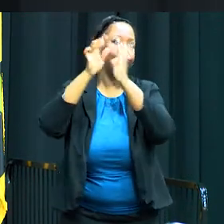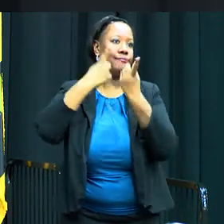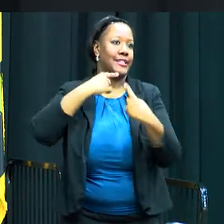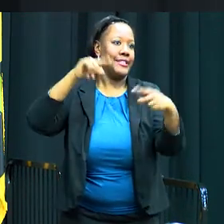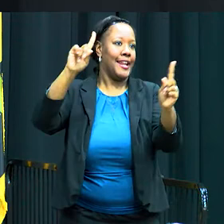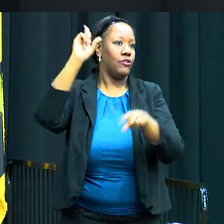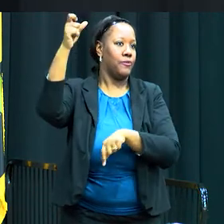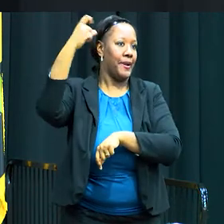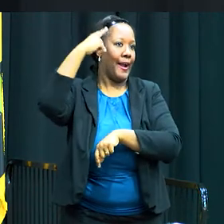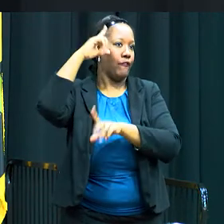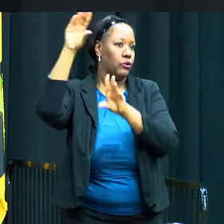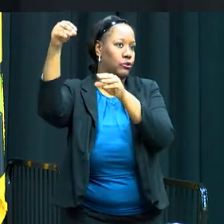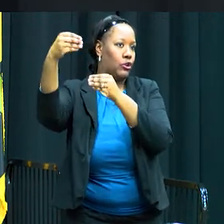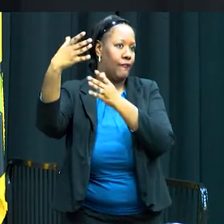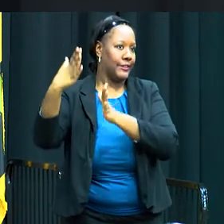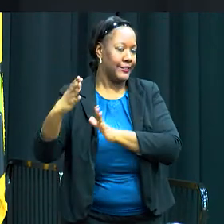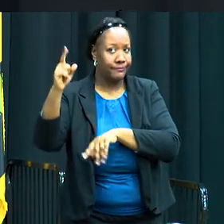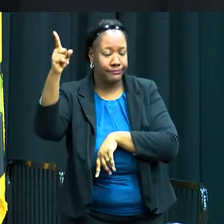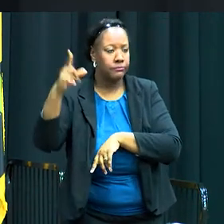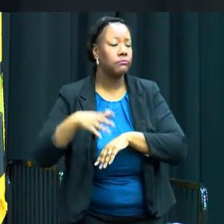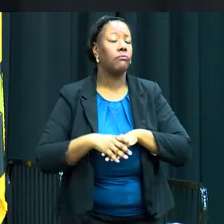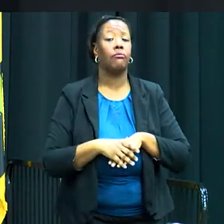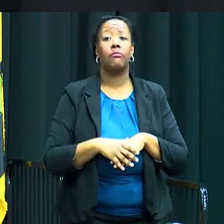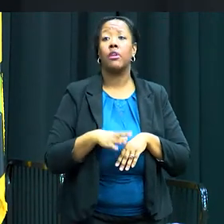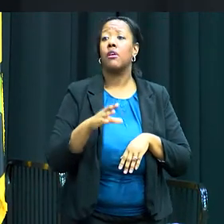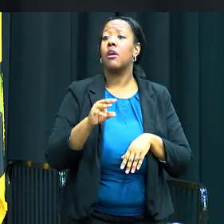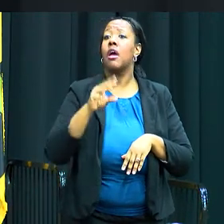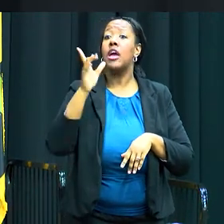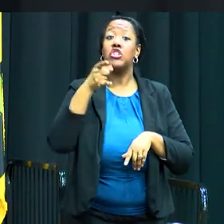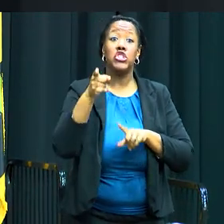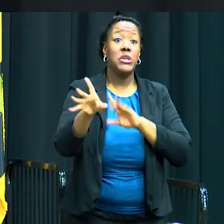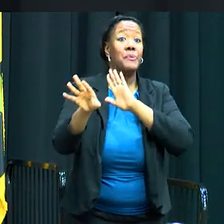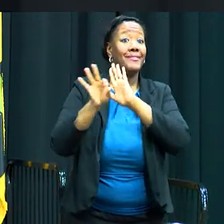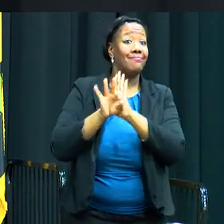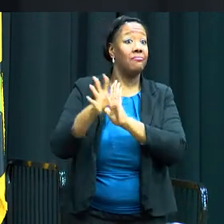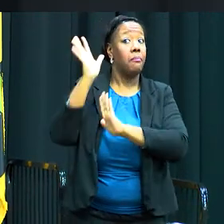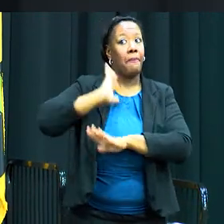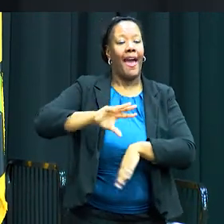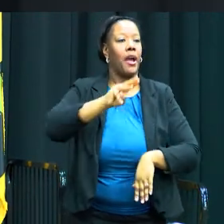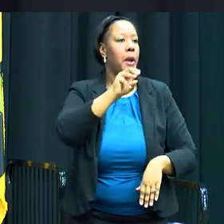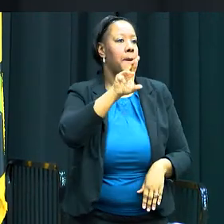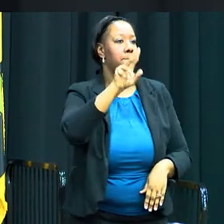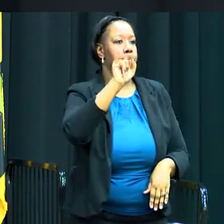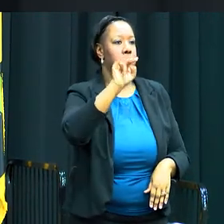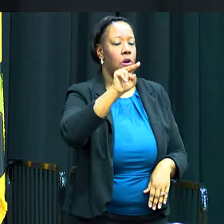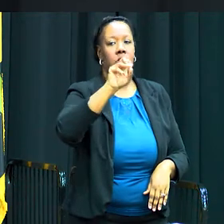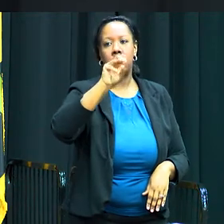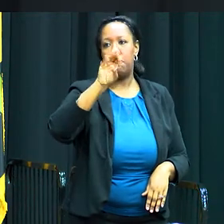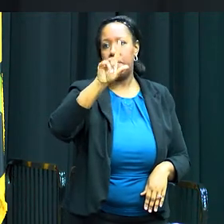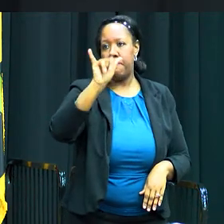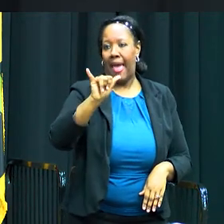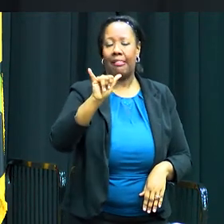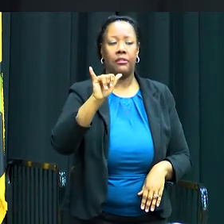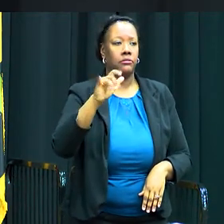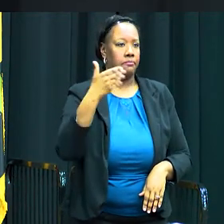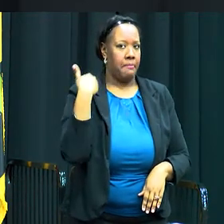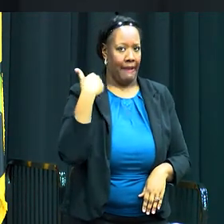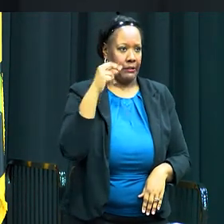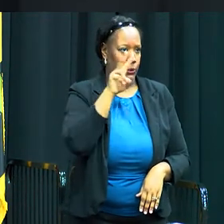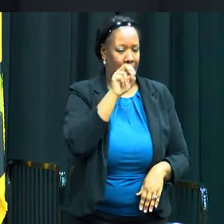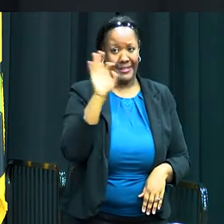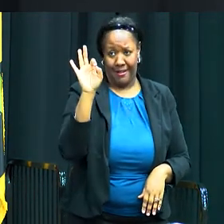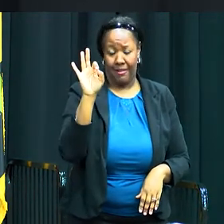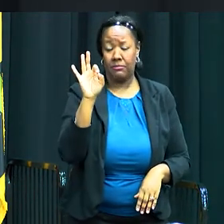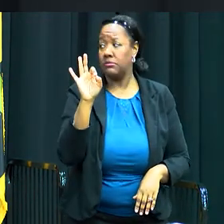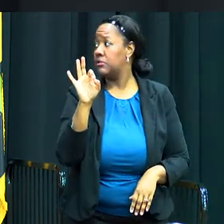office. Appointed by then Governor Martin O'Malley to serve as trustee of the College of Southern Maryland in 2009. By the